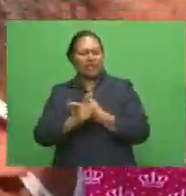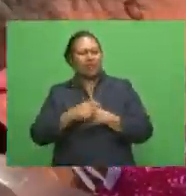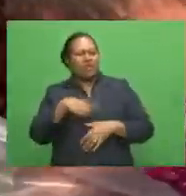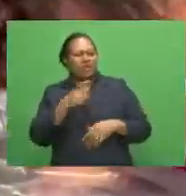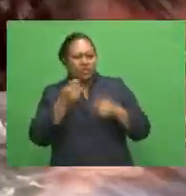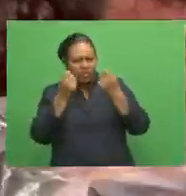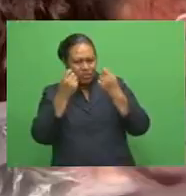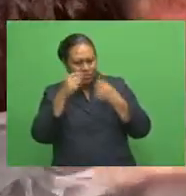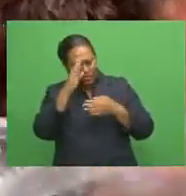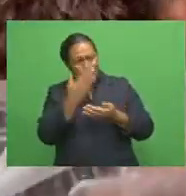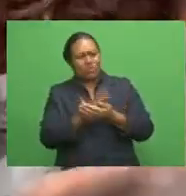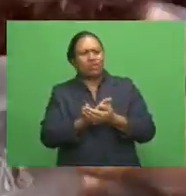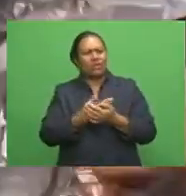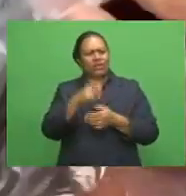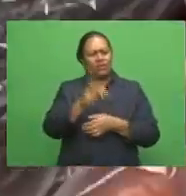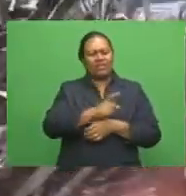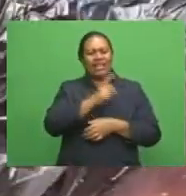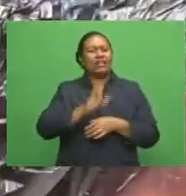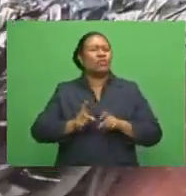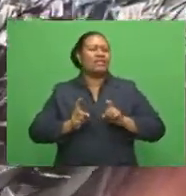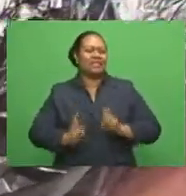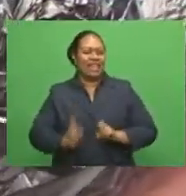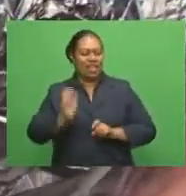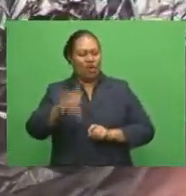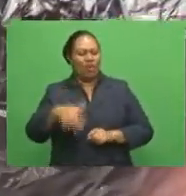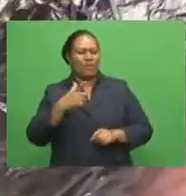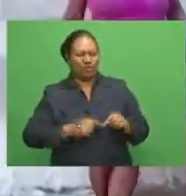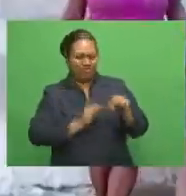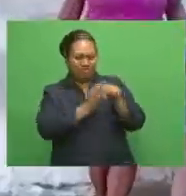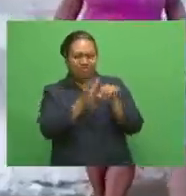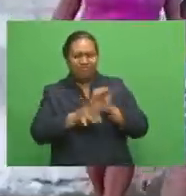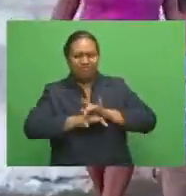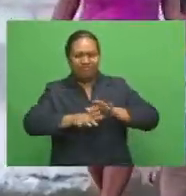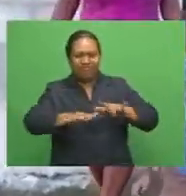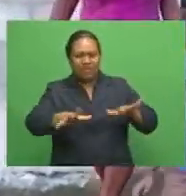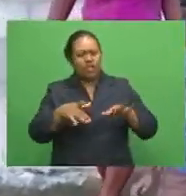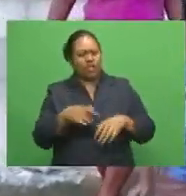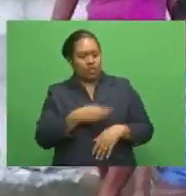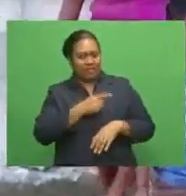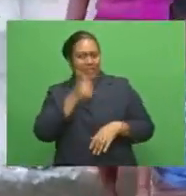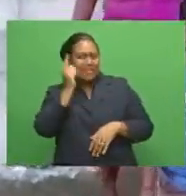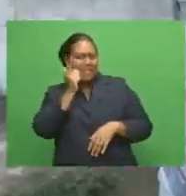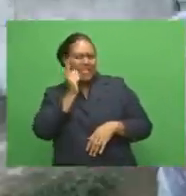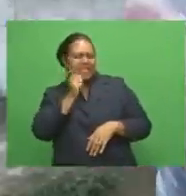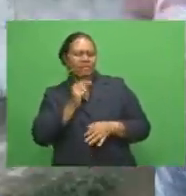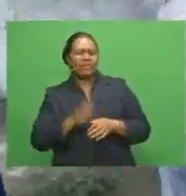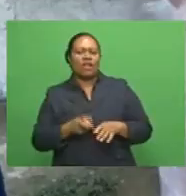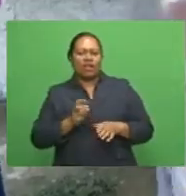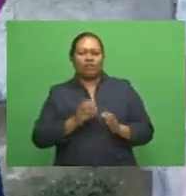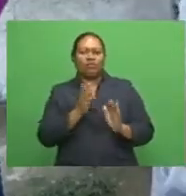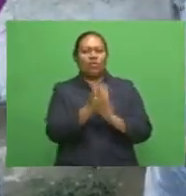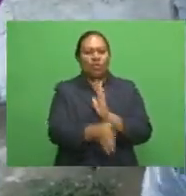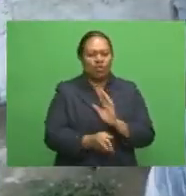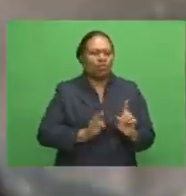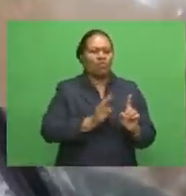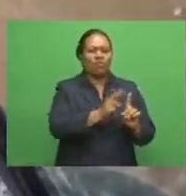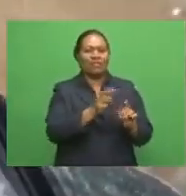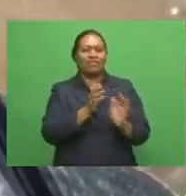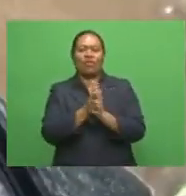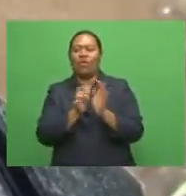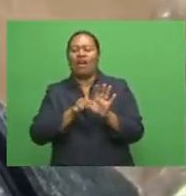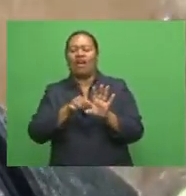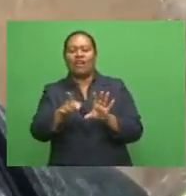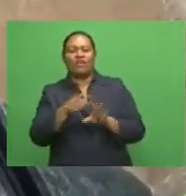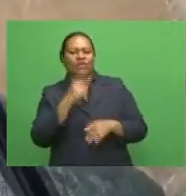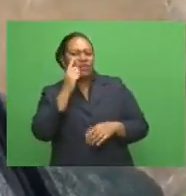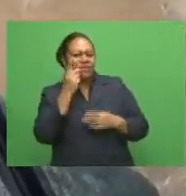had their classes canceled and stayed home due to the COVID-19 pandemic. But she decided she had to reach out and see her students. But how? With bags